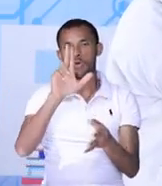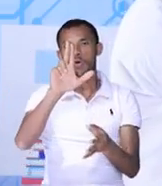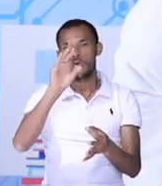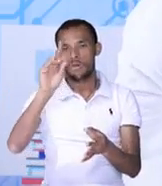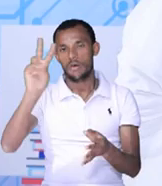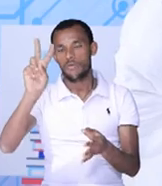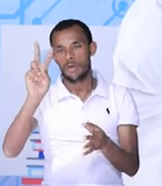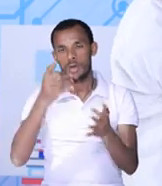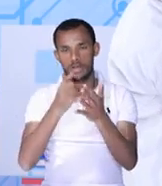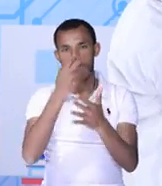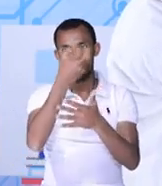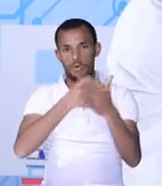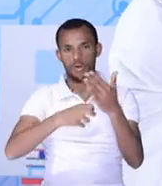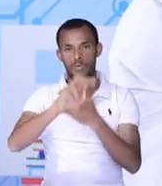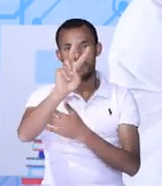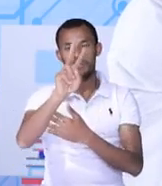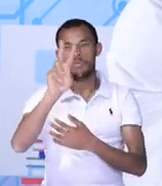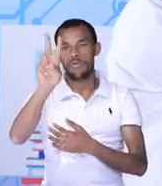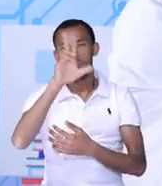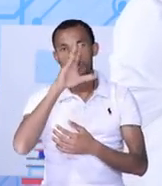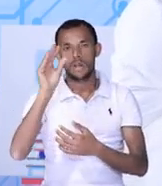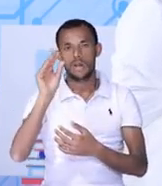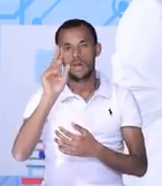is the product of the two u and v